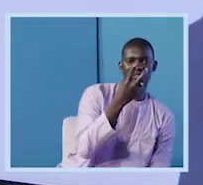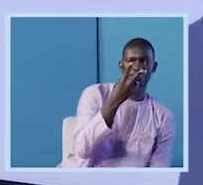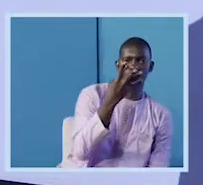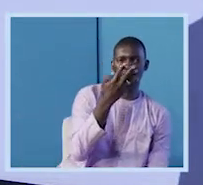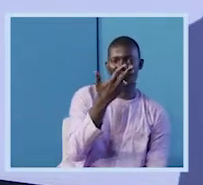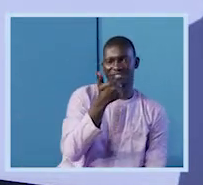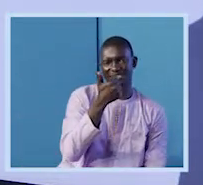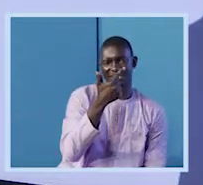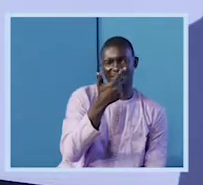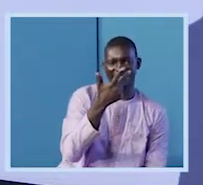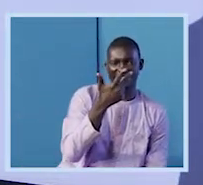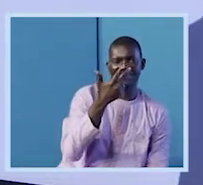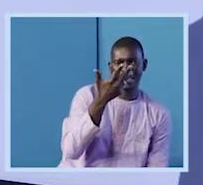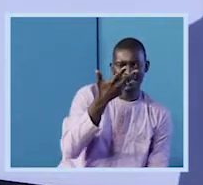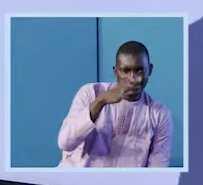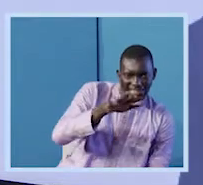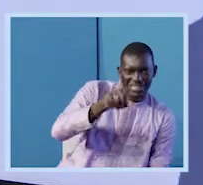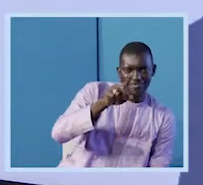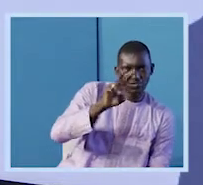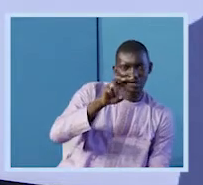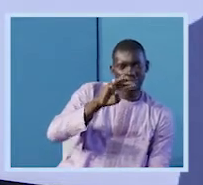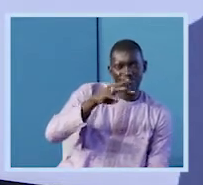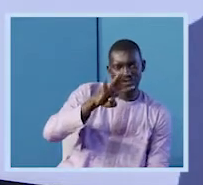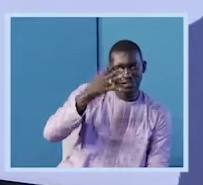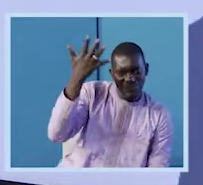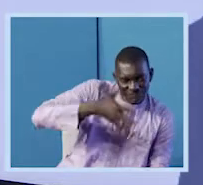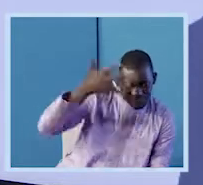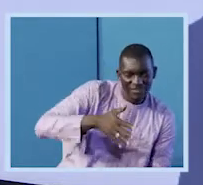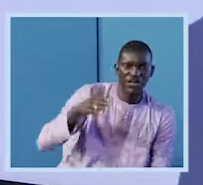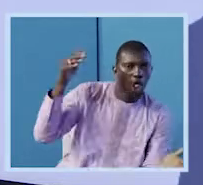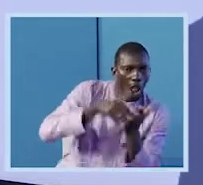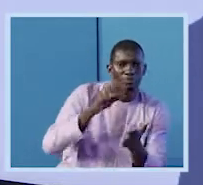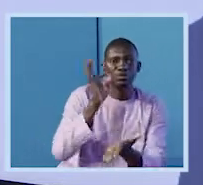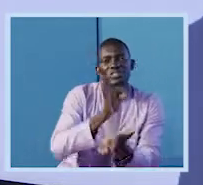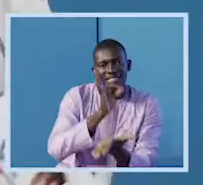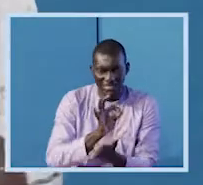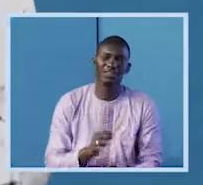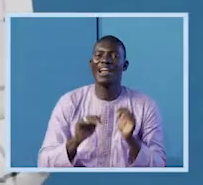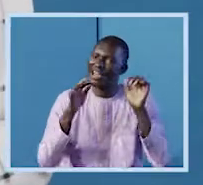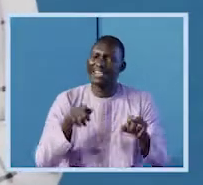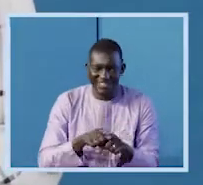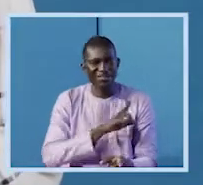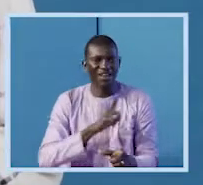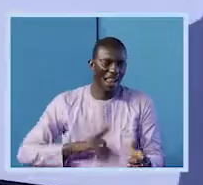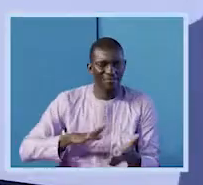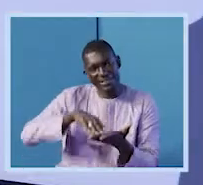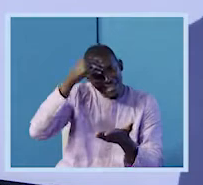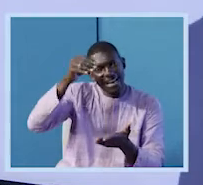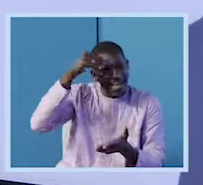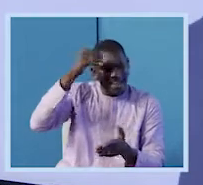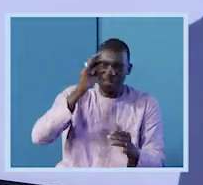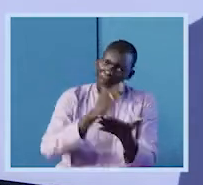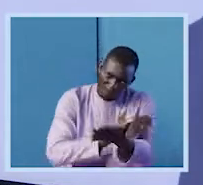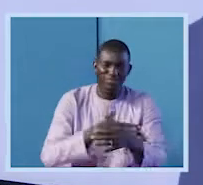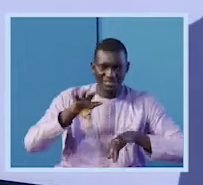6, 7, 8, 9, 10, 11, 12, 13, 14, 15. So up to trillion. Okay, so and you got to learn this. Yeah, I got to learn this even before I started